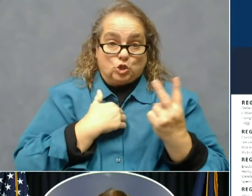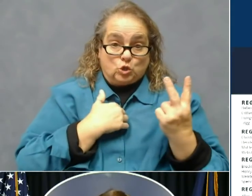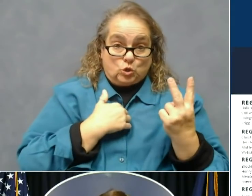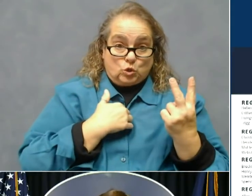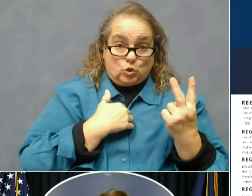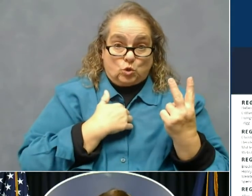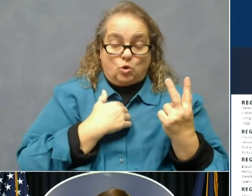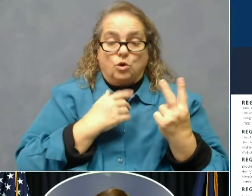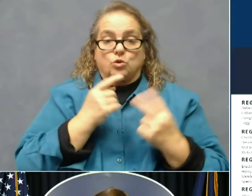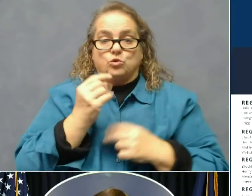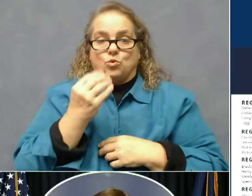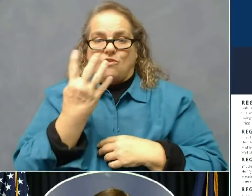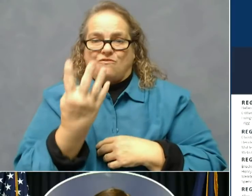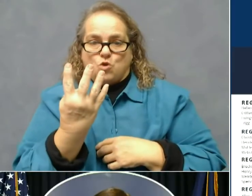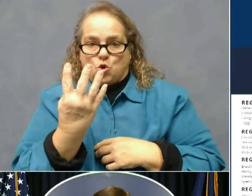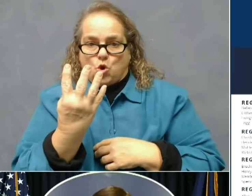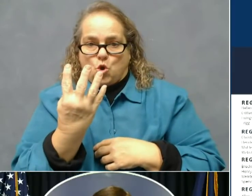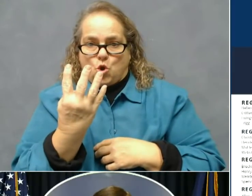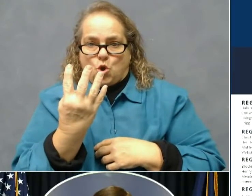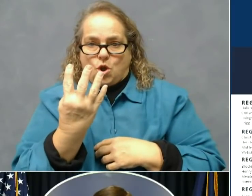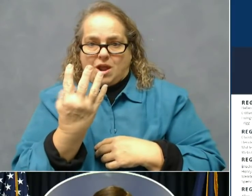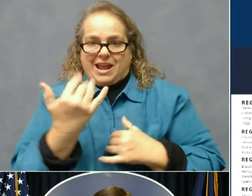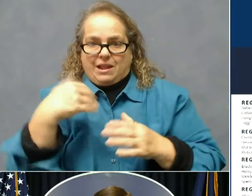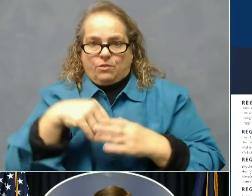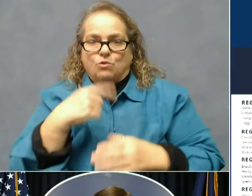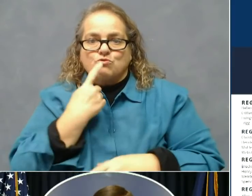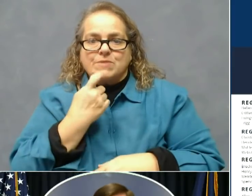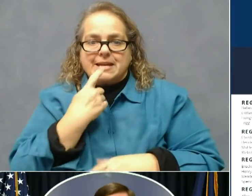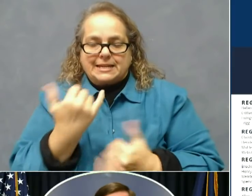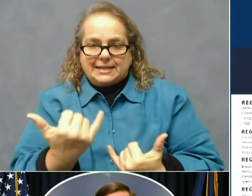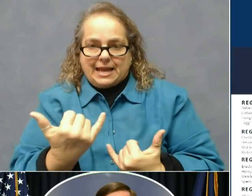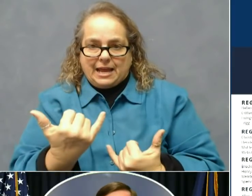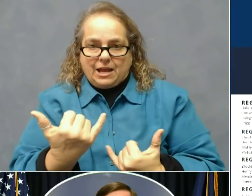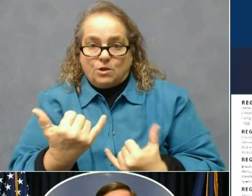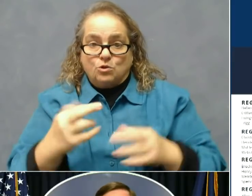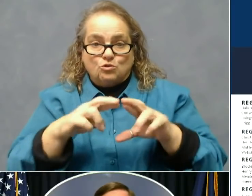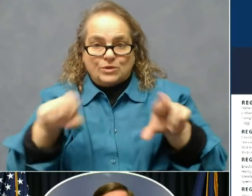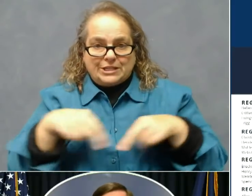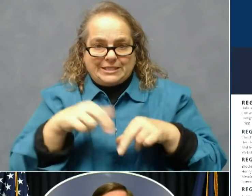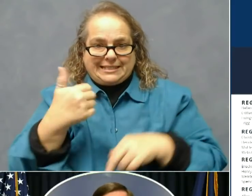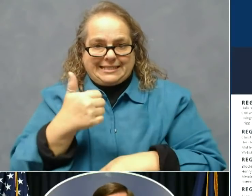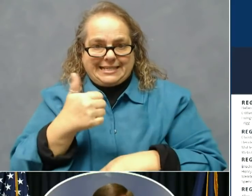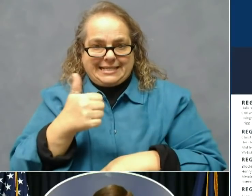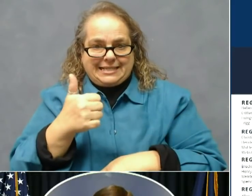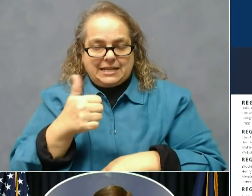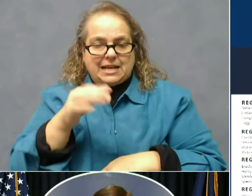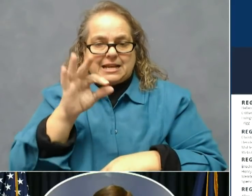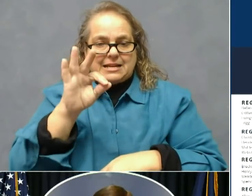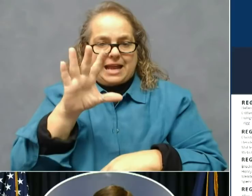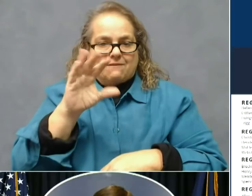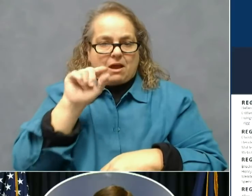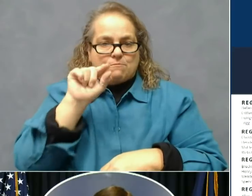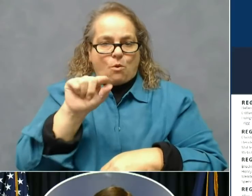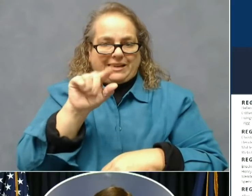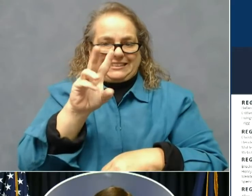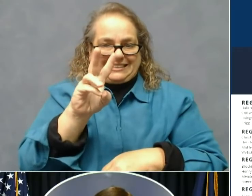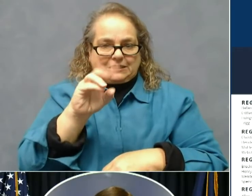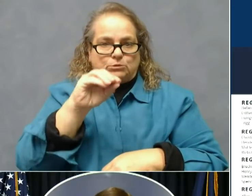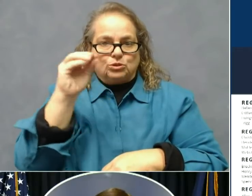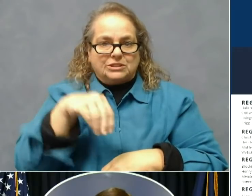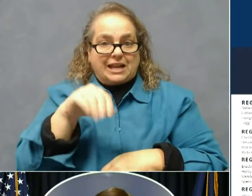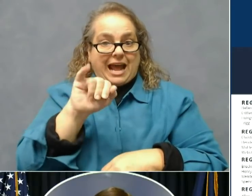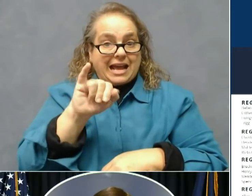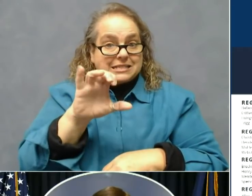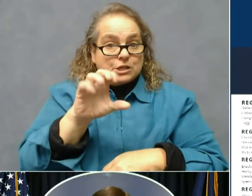red. Region 10, certainly a concern with 95.6% of the ICU beds filled.